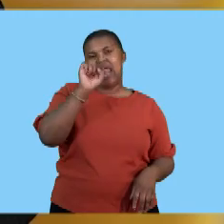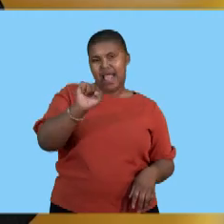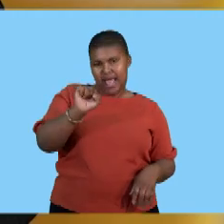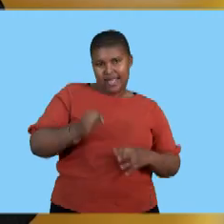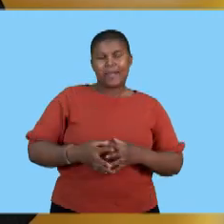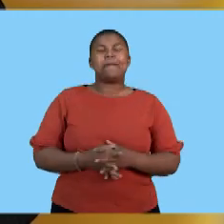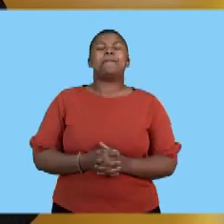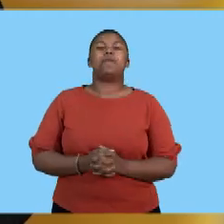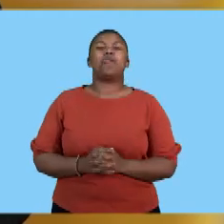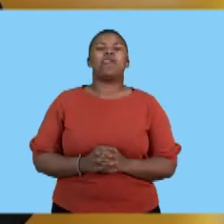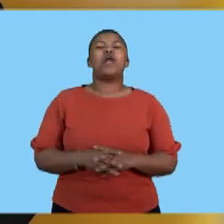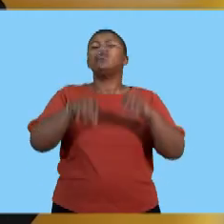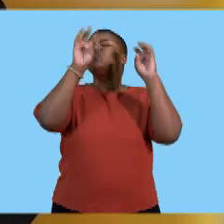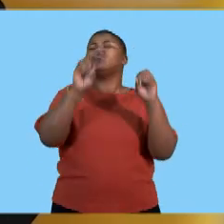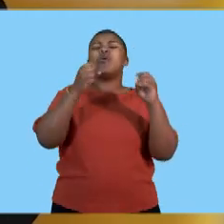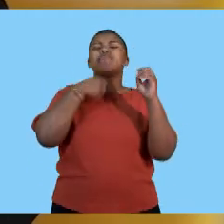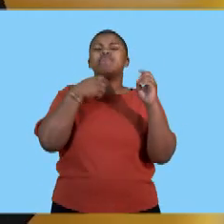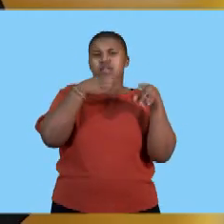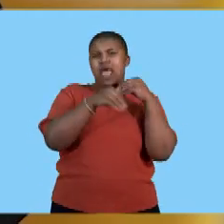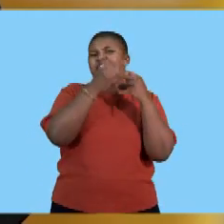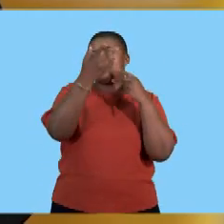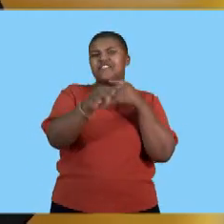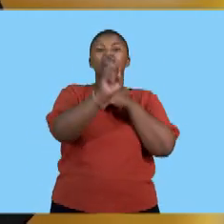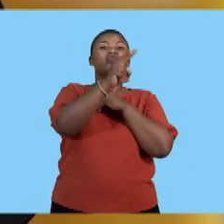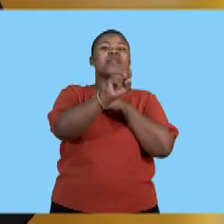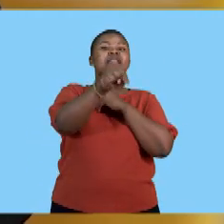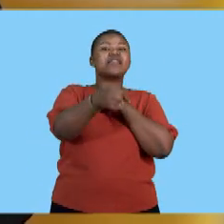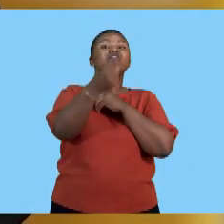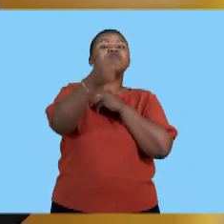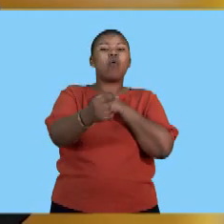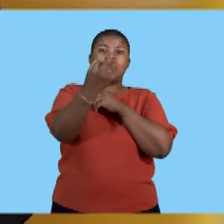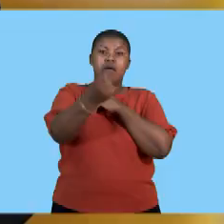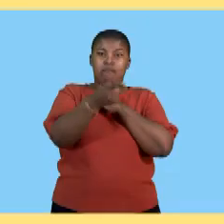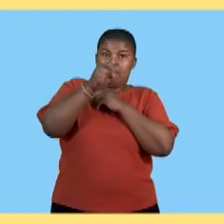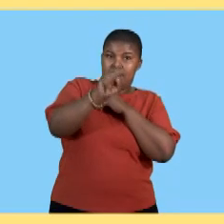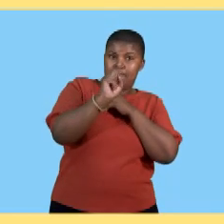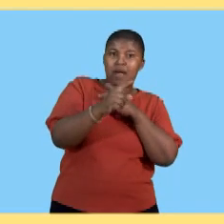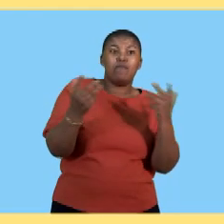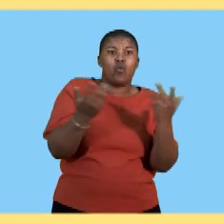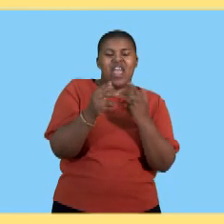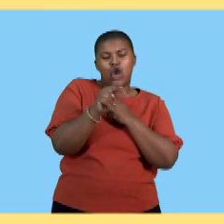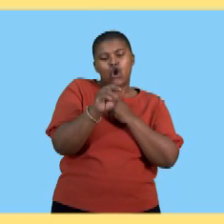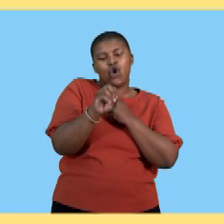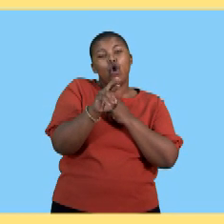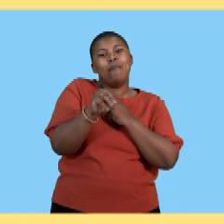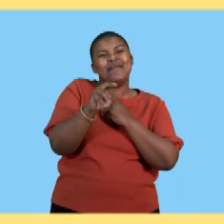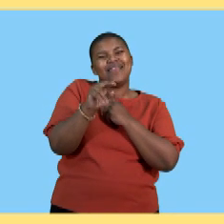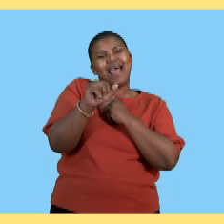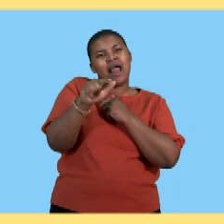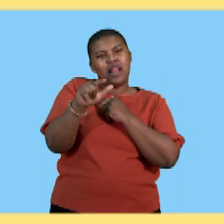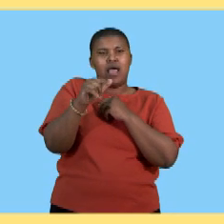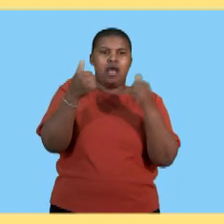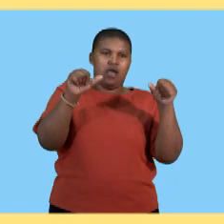salary. So I've added my 20,000 to the amount that is in the nominal account section. So I